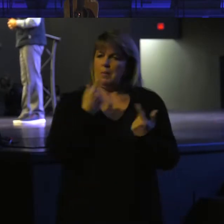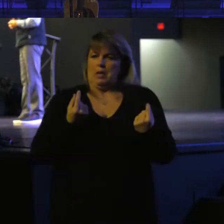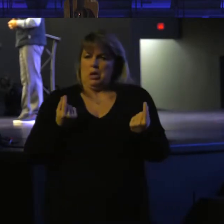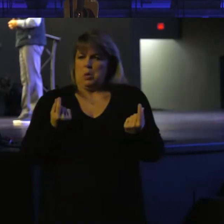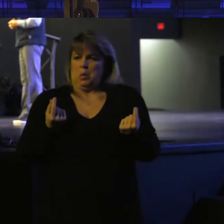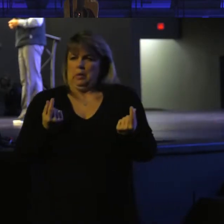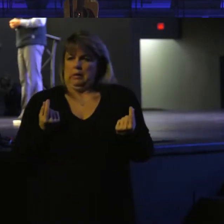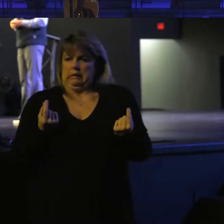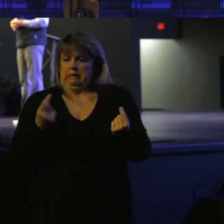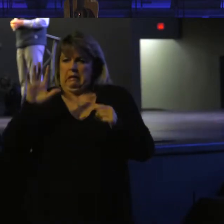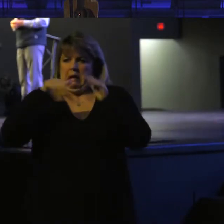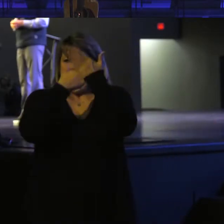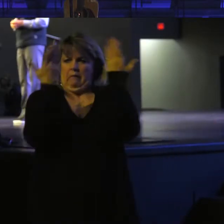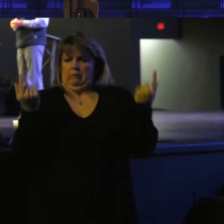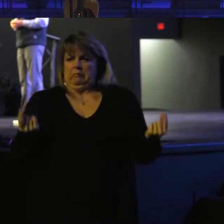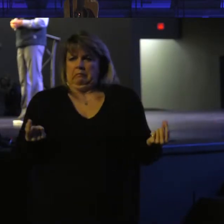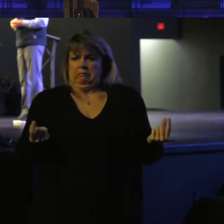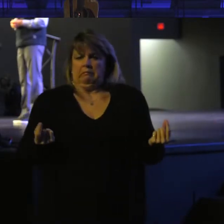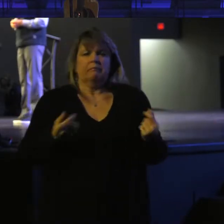doing in heaven?